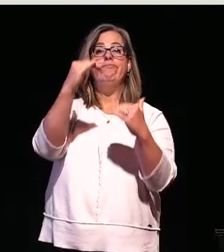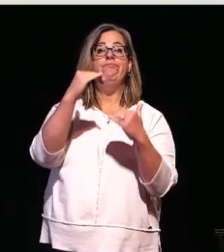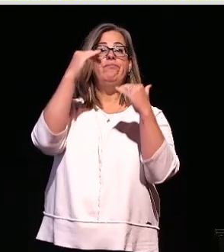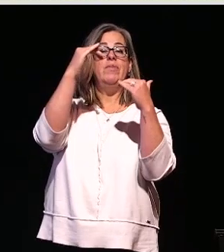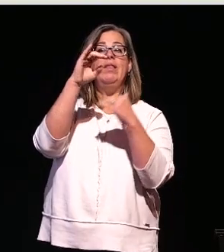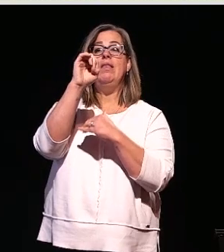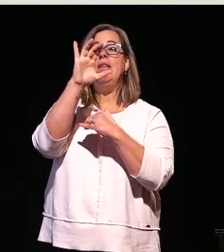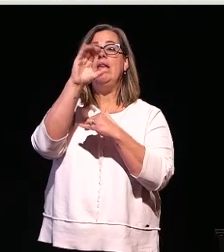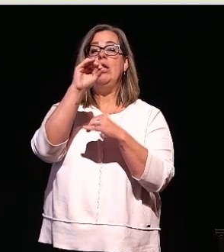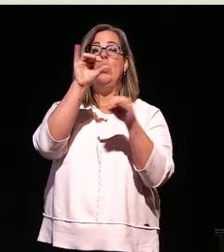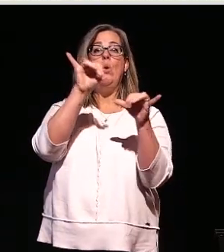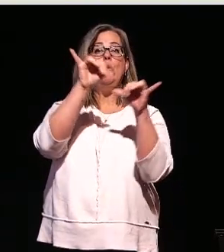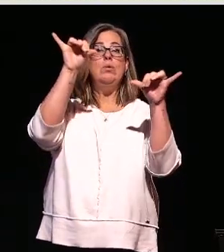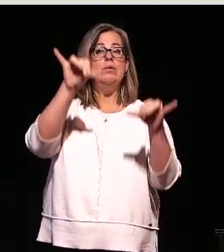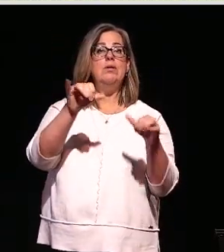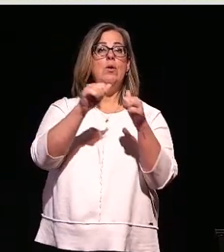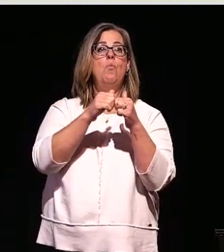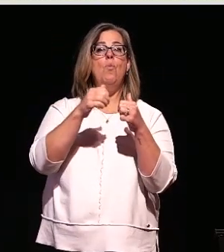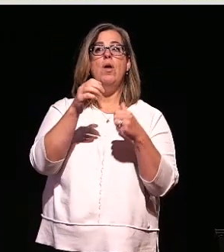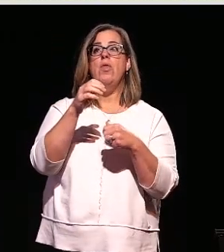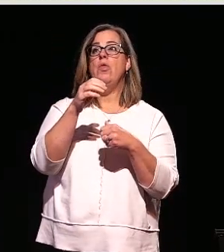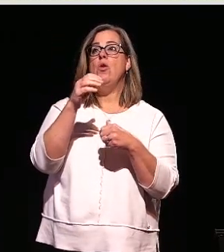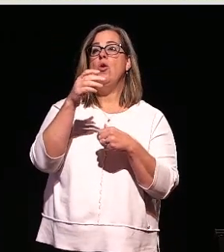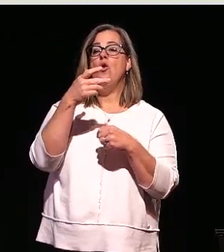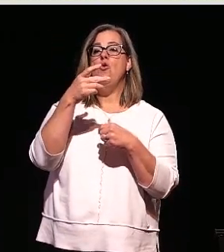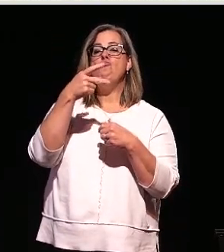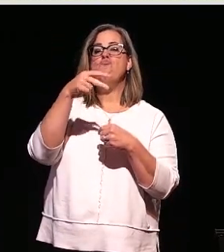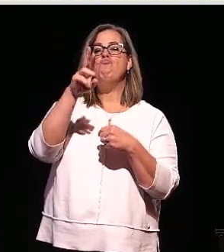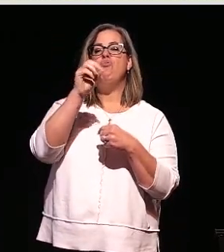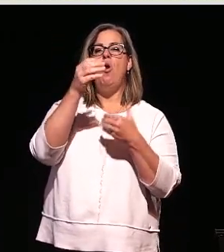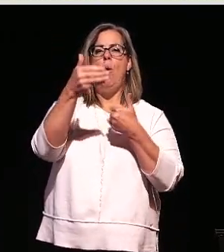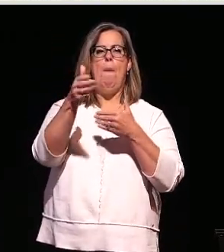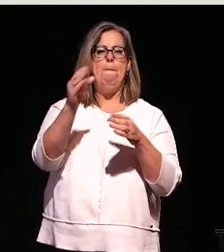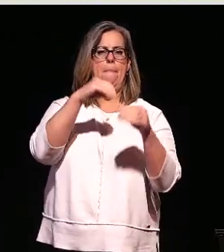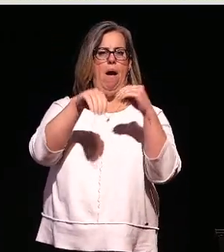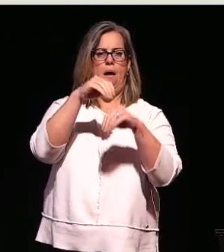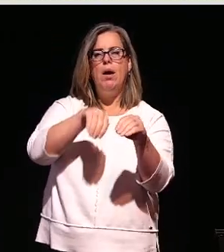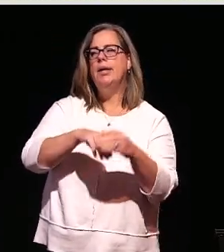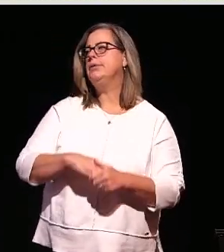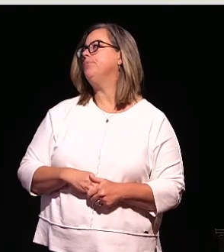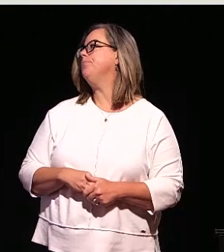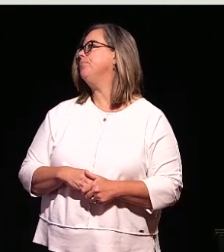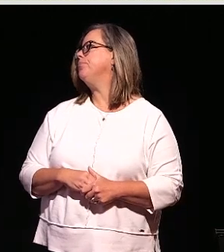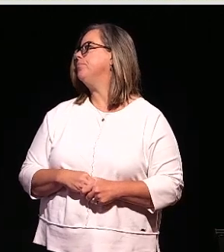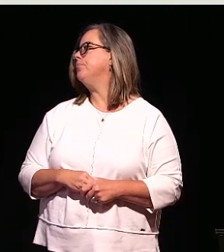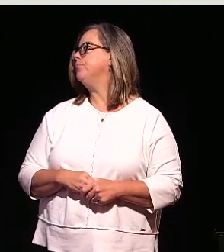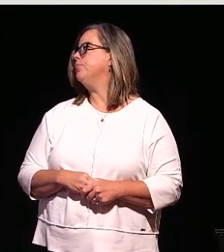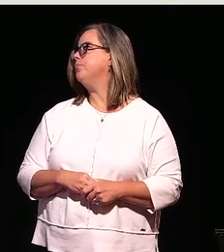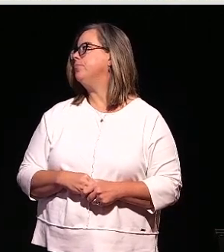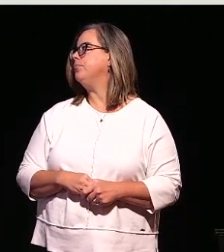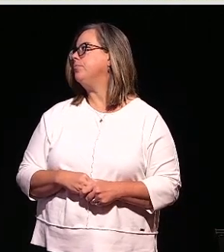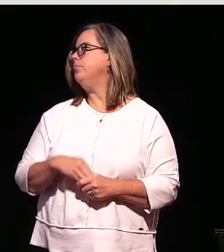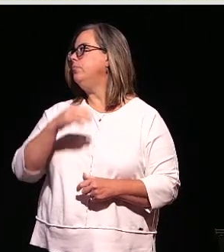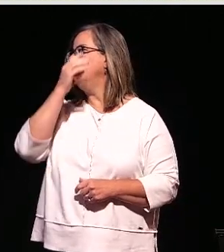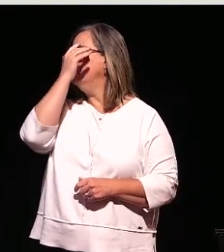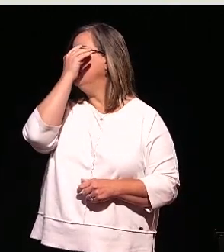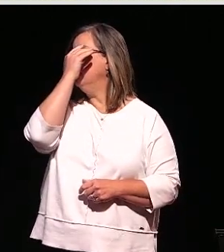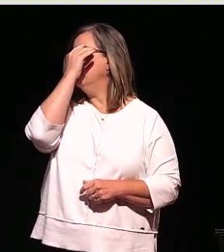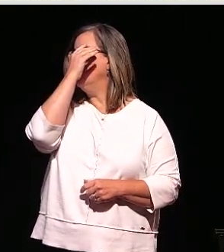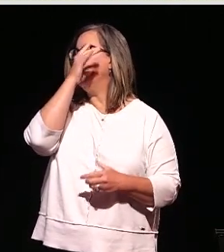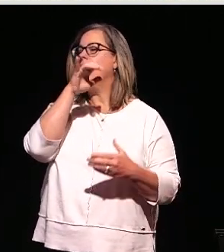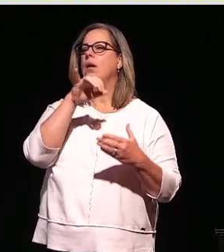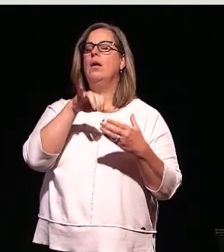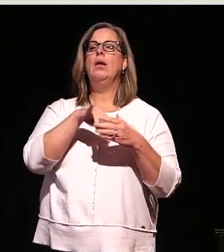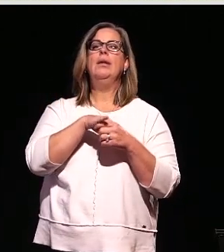label and co-packing. These logos represent just a fraction of the relationships that we have been building over the last year